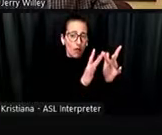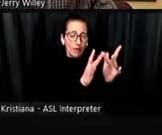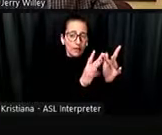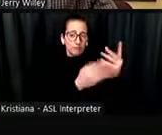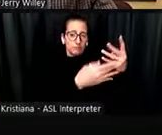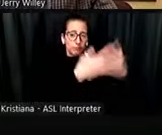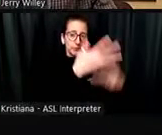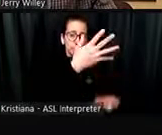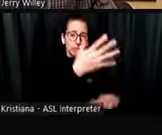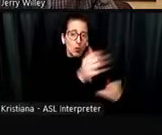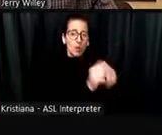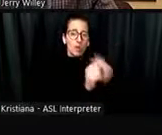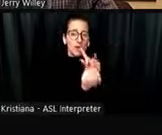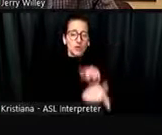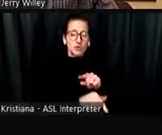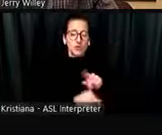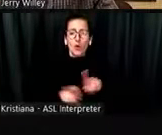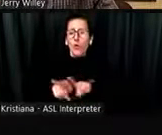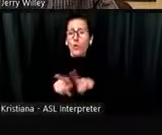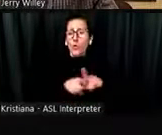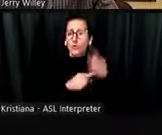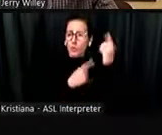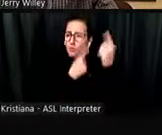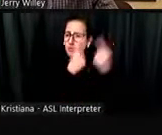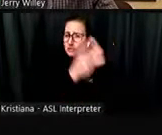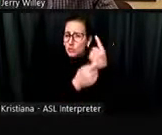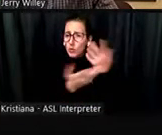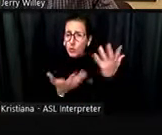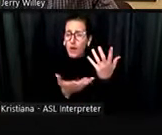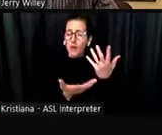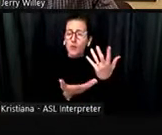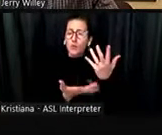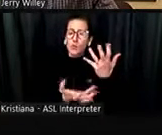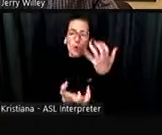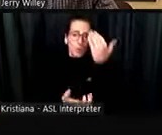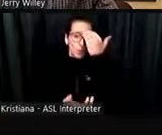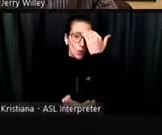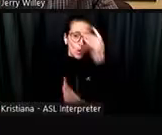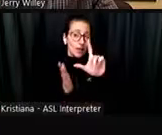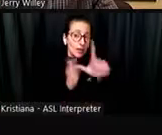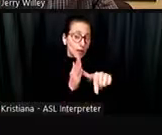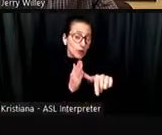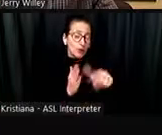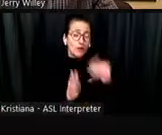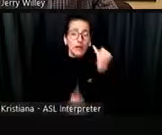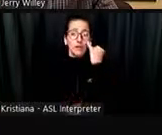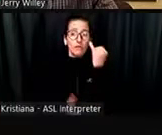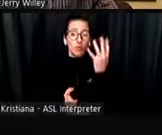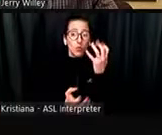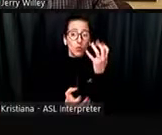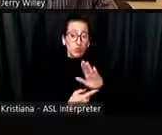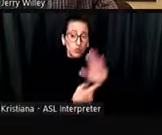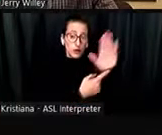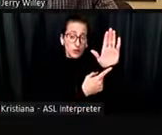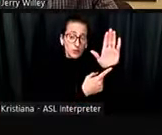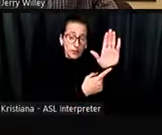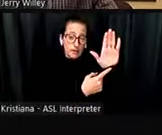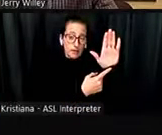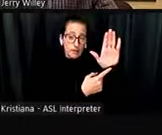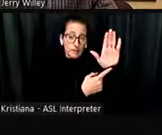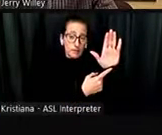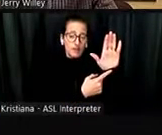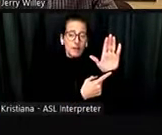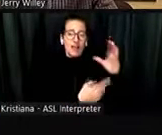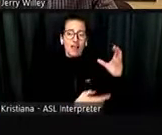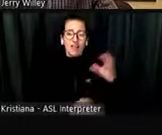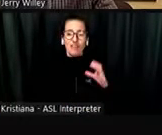ask in the later section that we're going to have. And if you want to raise your hand, again, the county clerk will be getting people in order. The